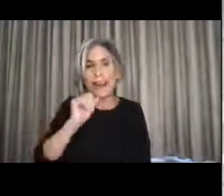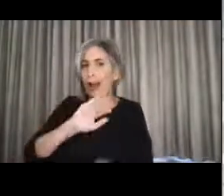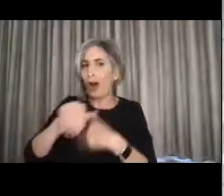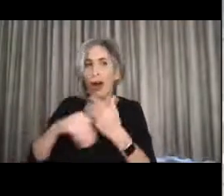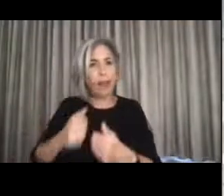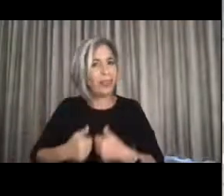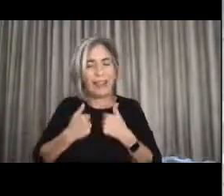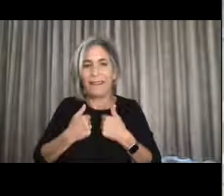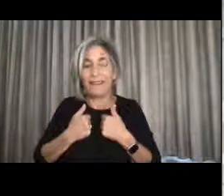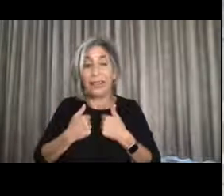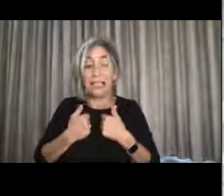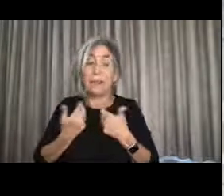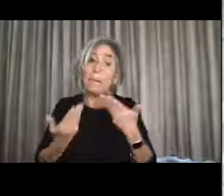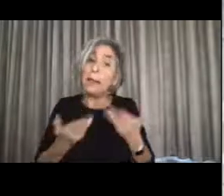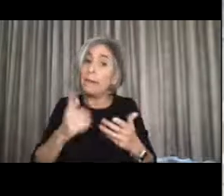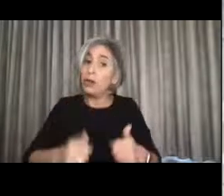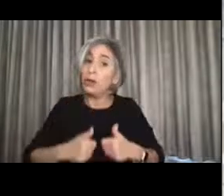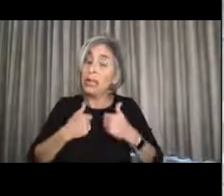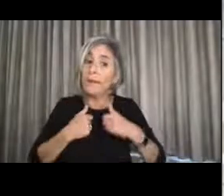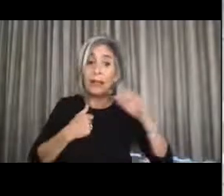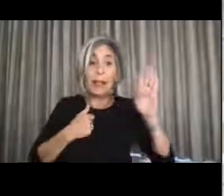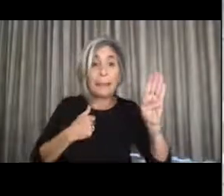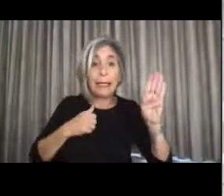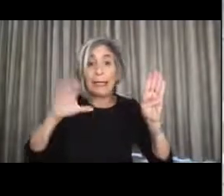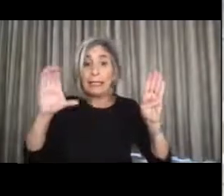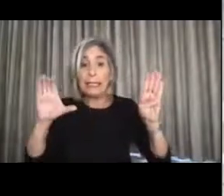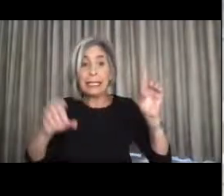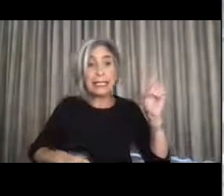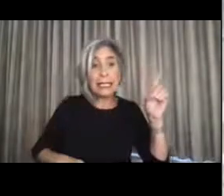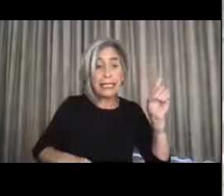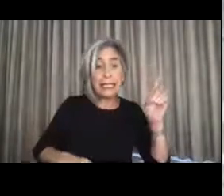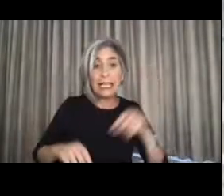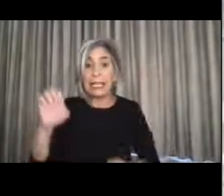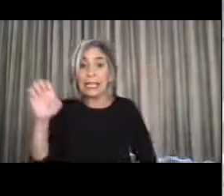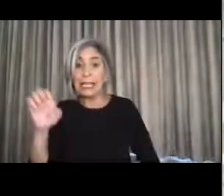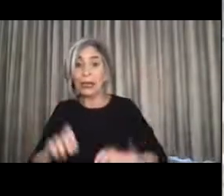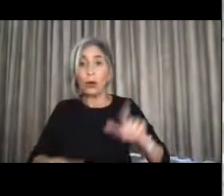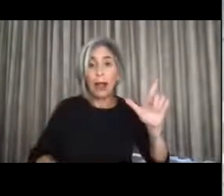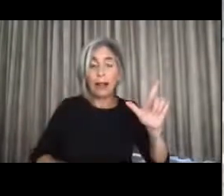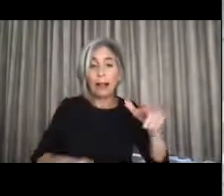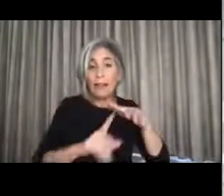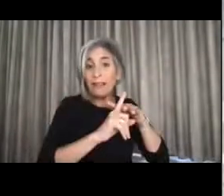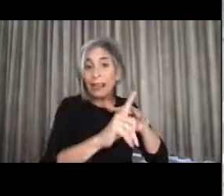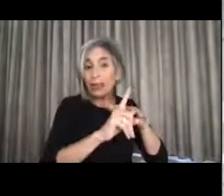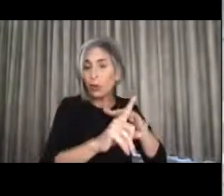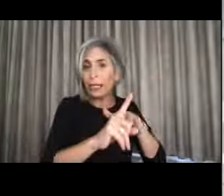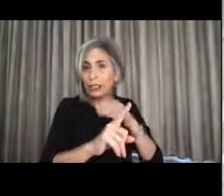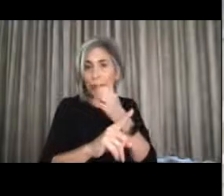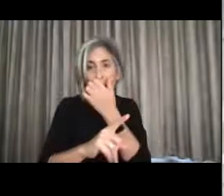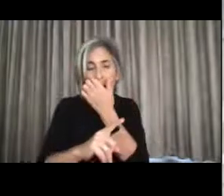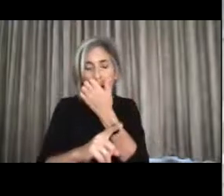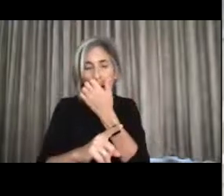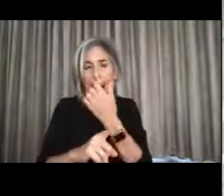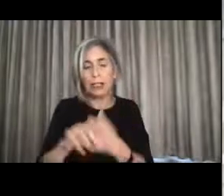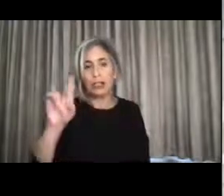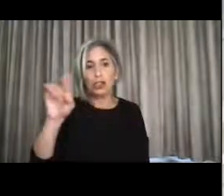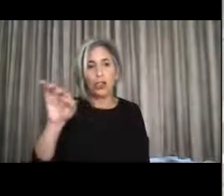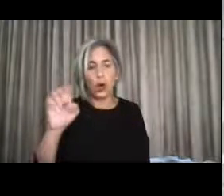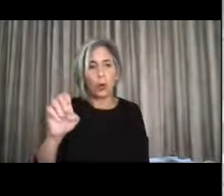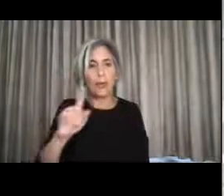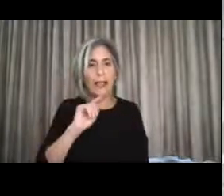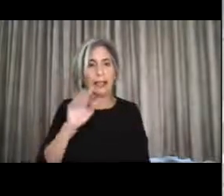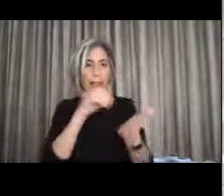a place that is a B, C, D, E, or L evacuation zone as coded on the county flood